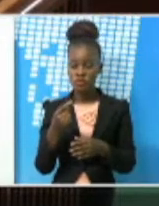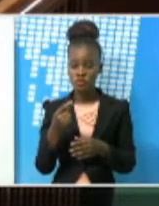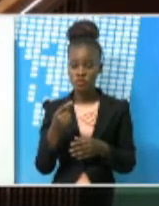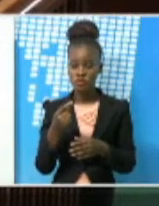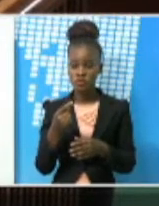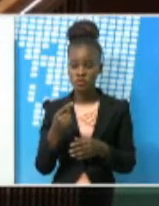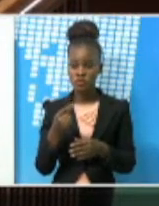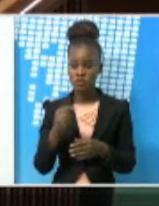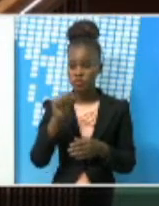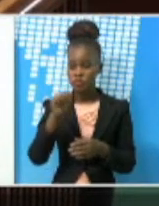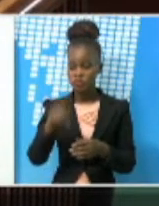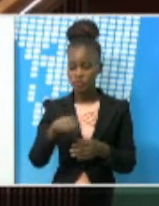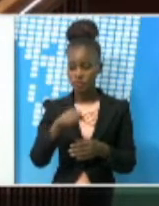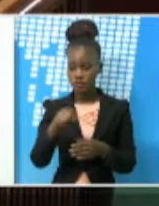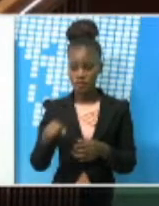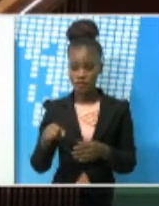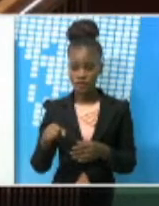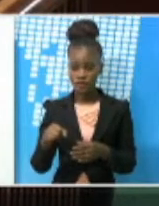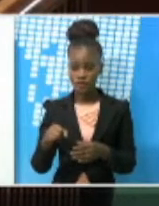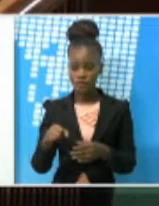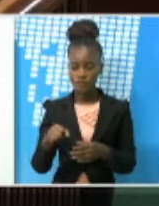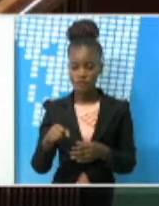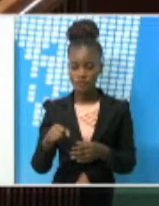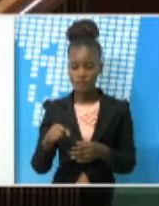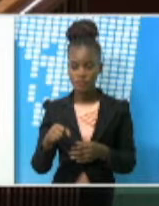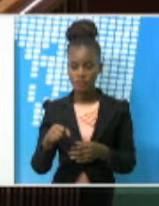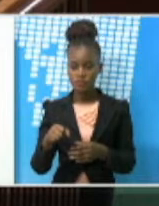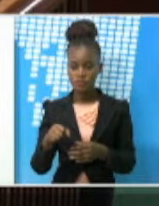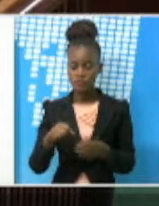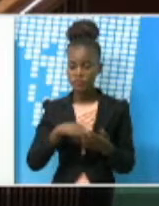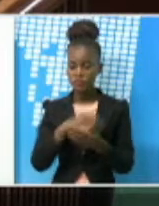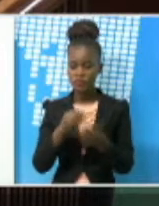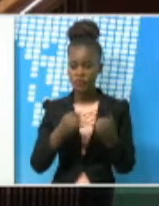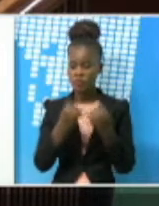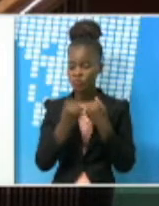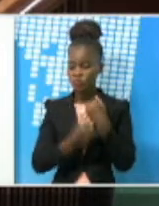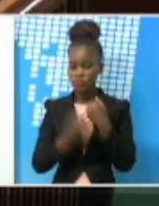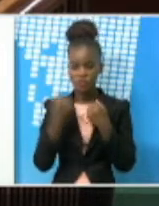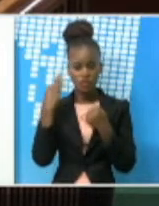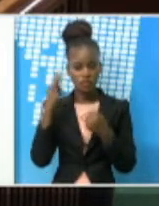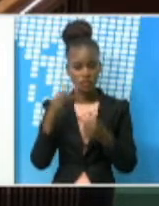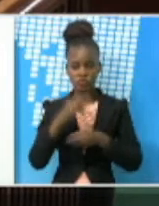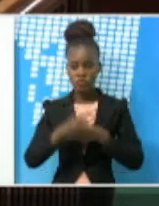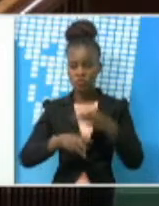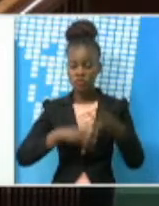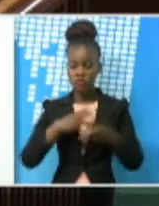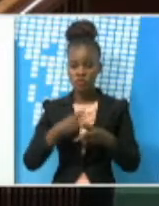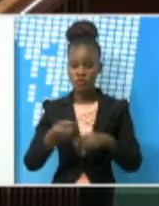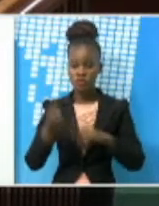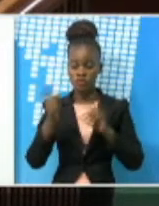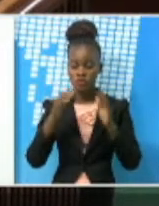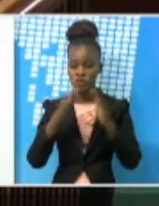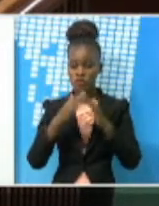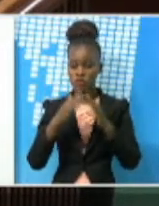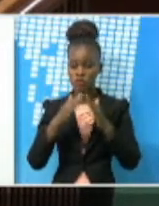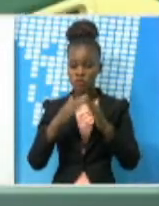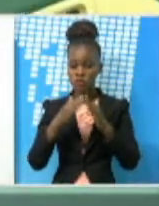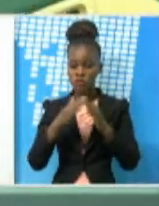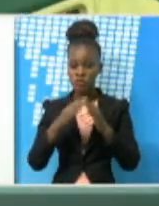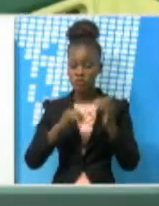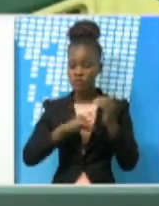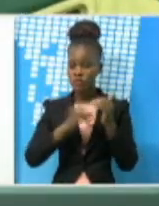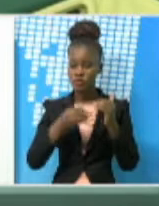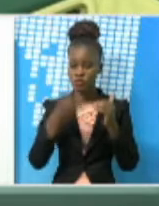you cannot use the absence or the poor attendance of the entire membership of the House to justify